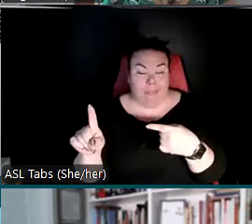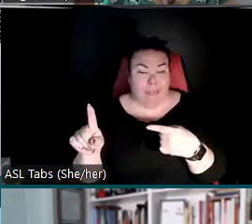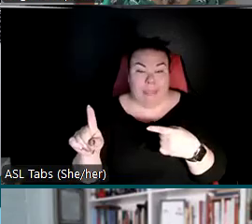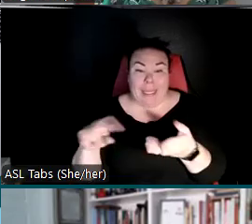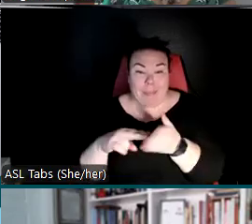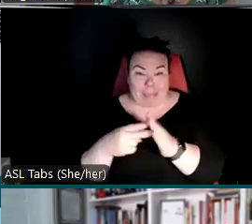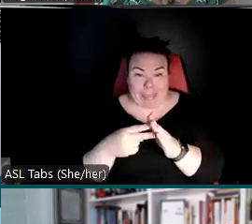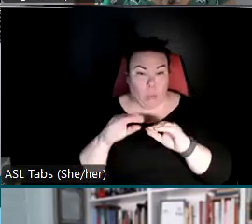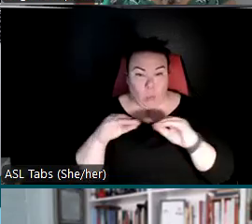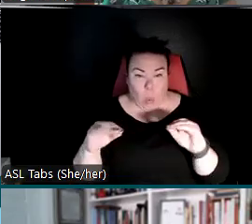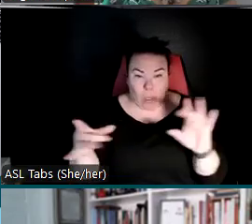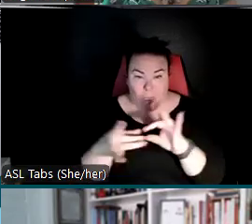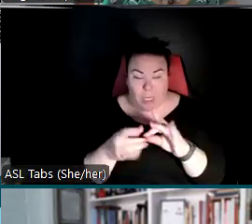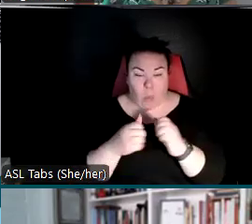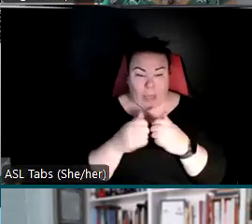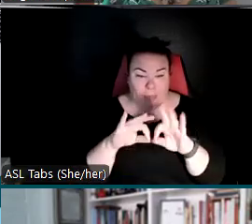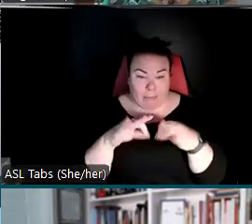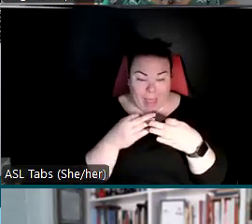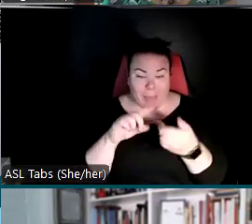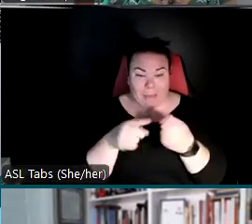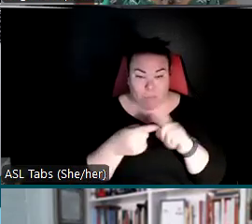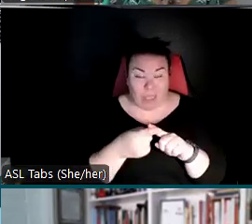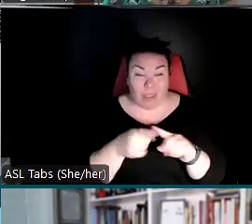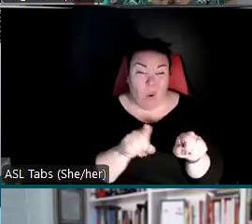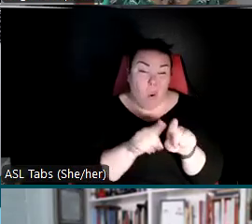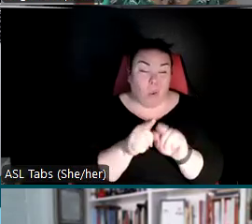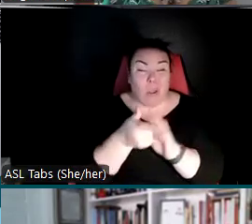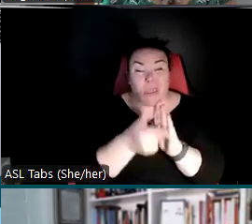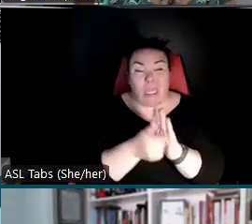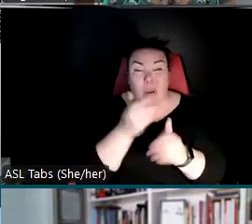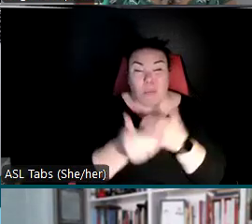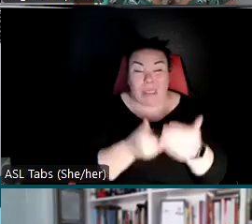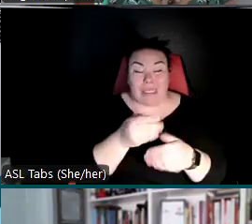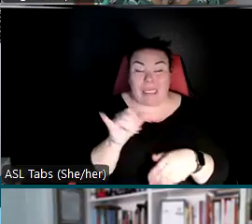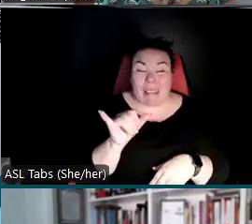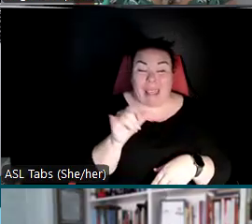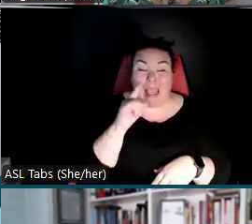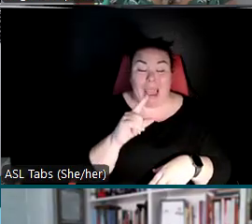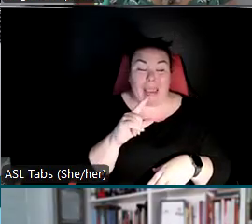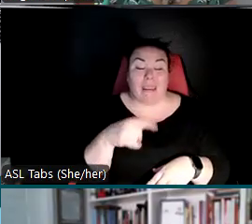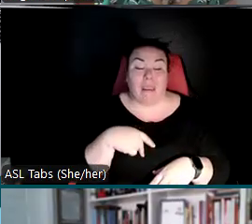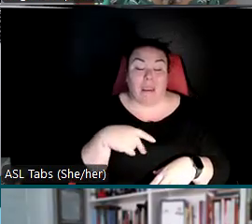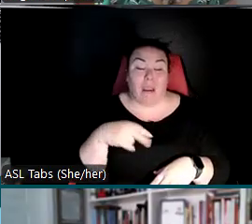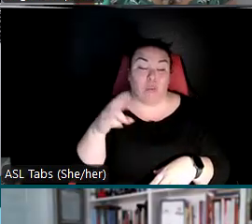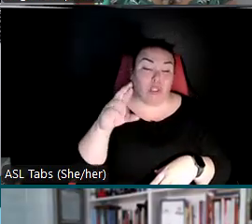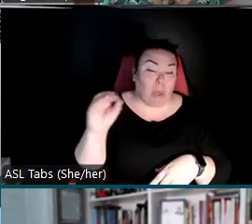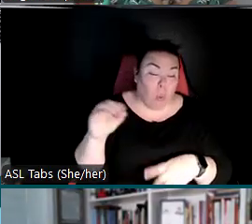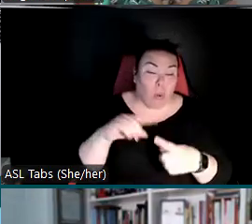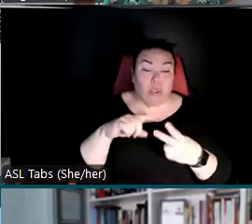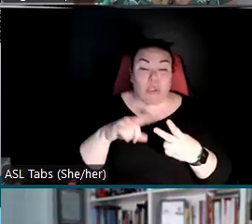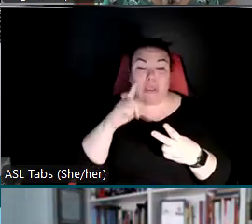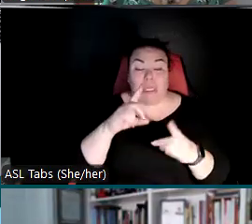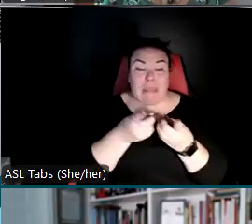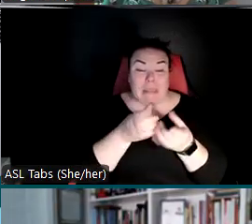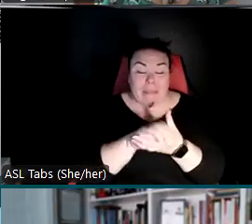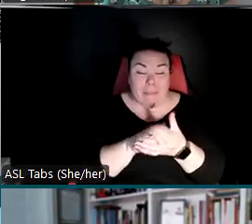may be delays in the legal processes, such as protection orders or divorces, just because of the court delays